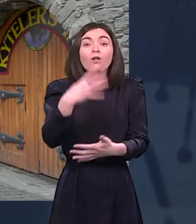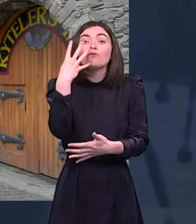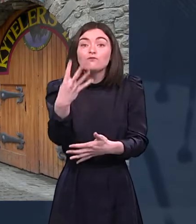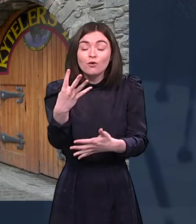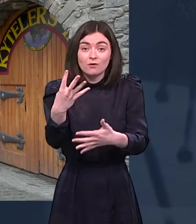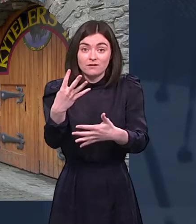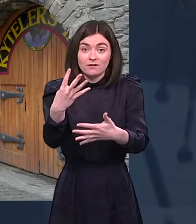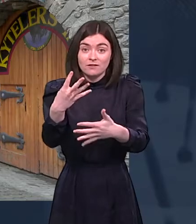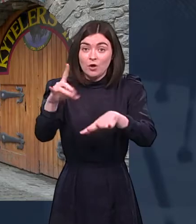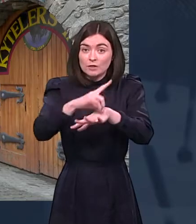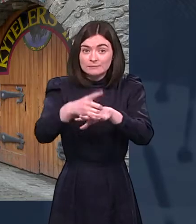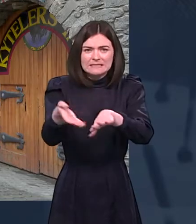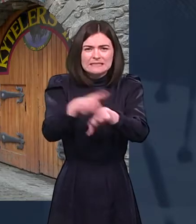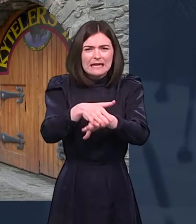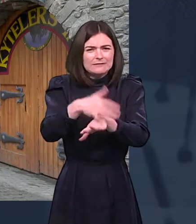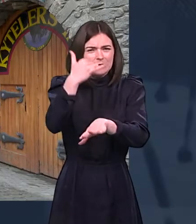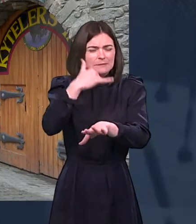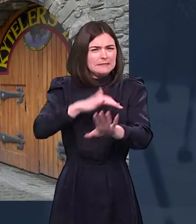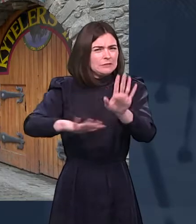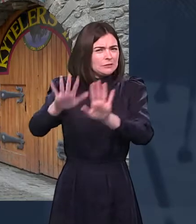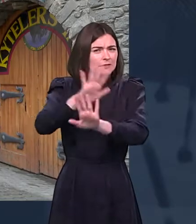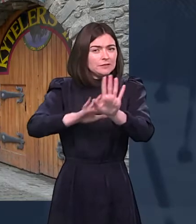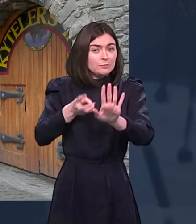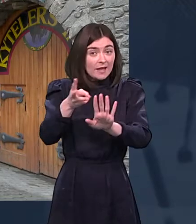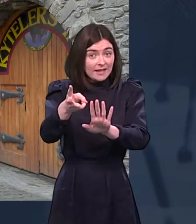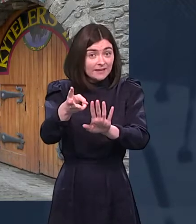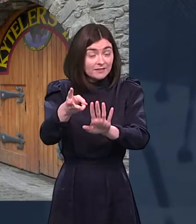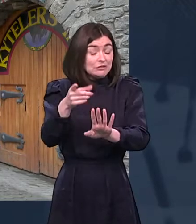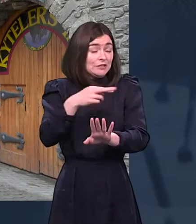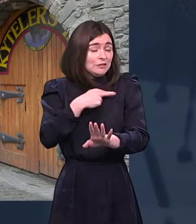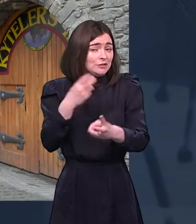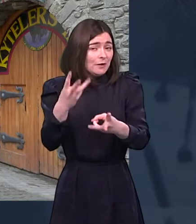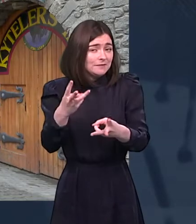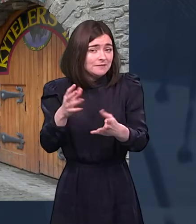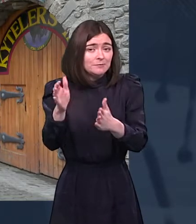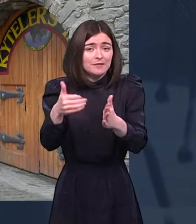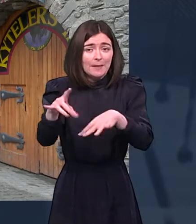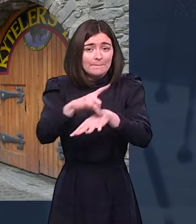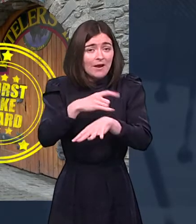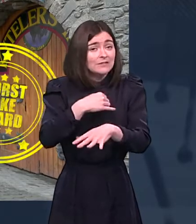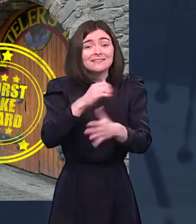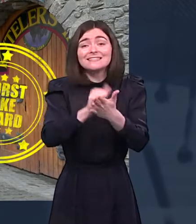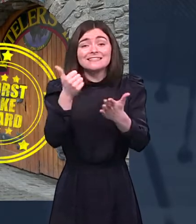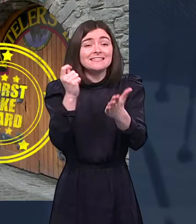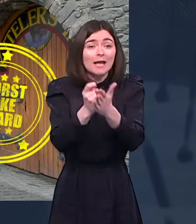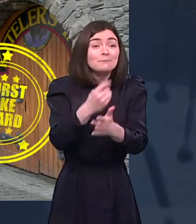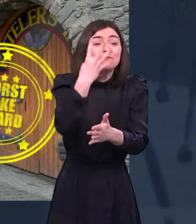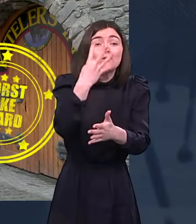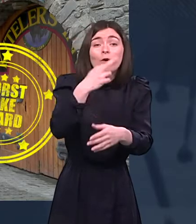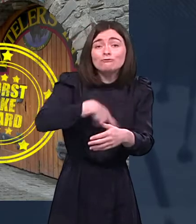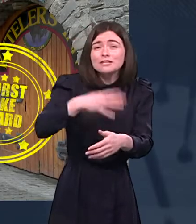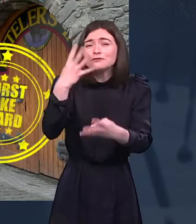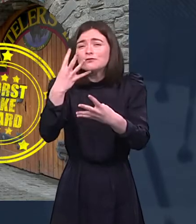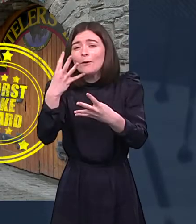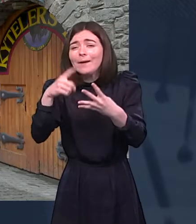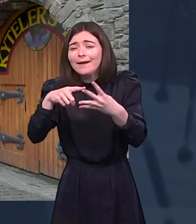husbands died very mysteriously. In fact, she wanted to be married 16 times. 4 richer, 4 poor, 4 better. Oh, for God's sake. But